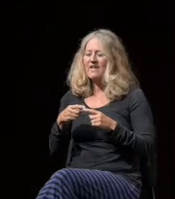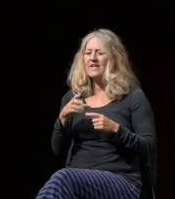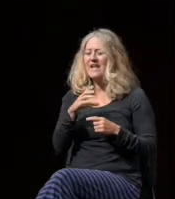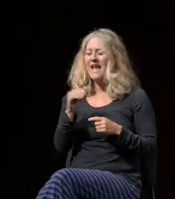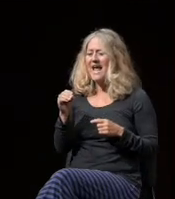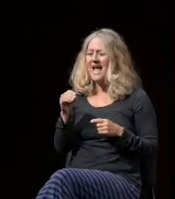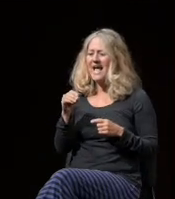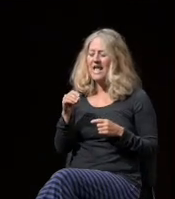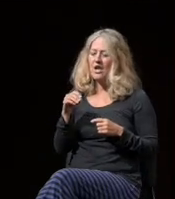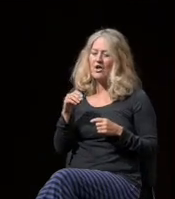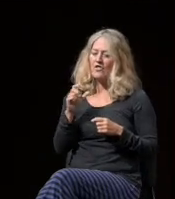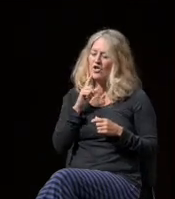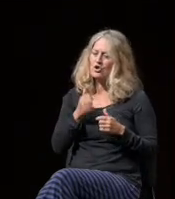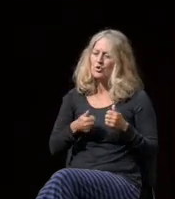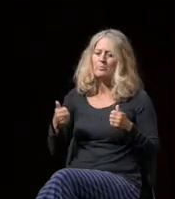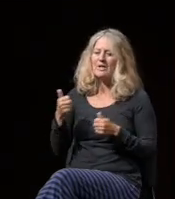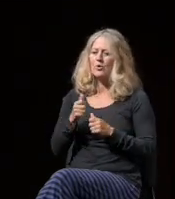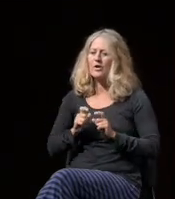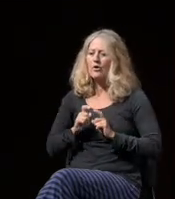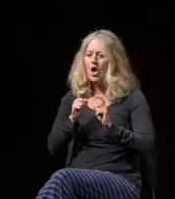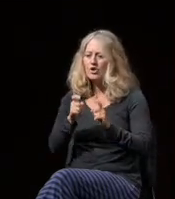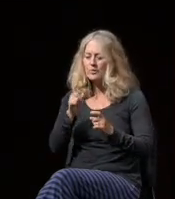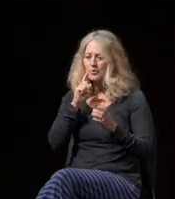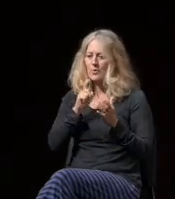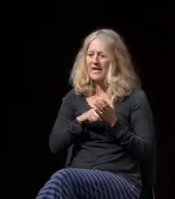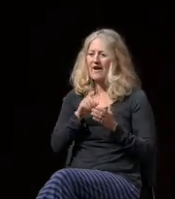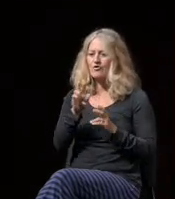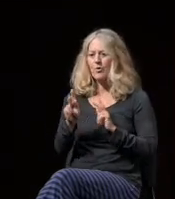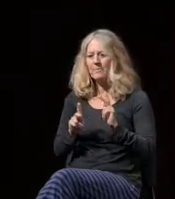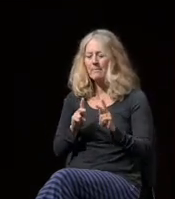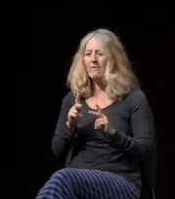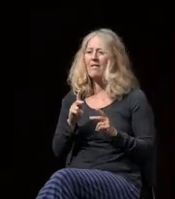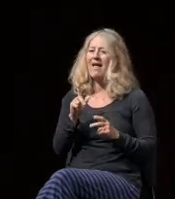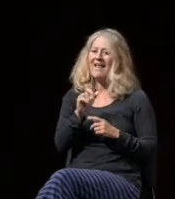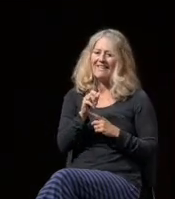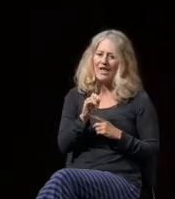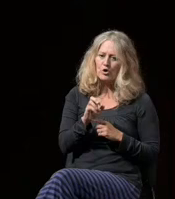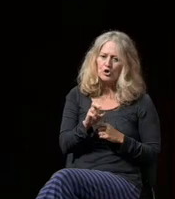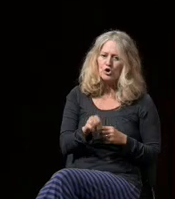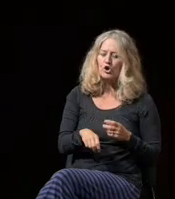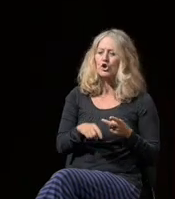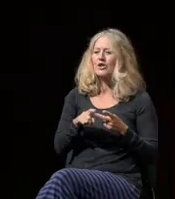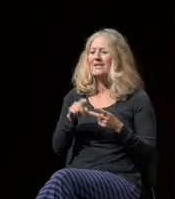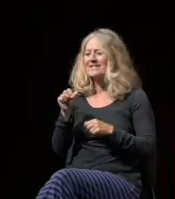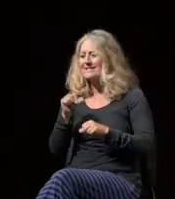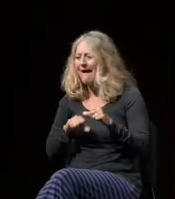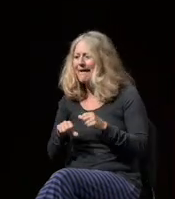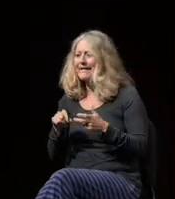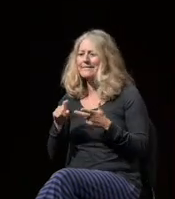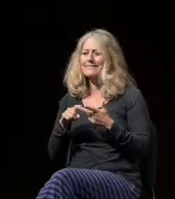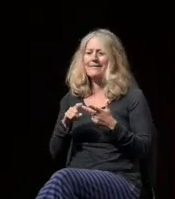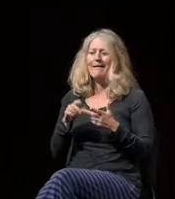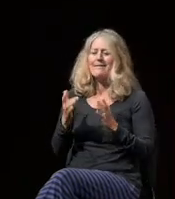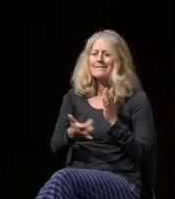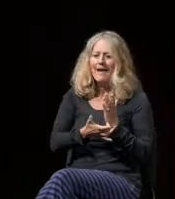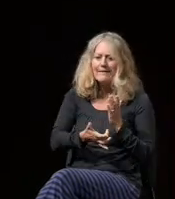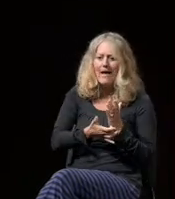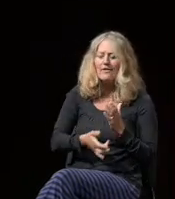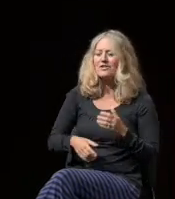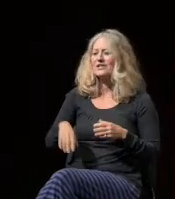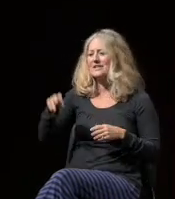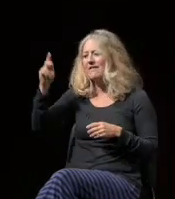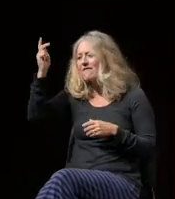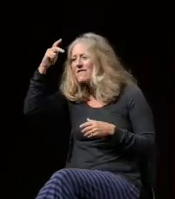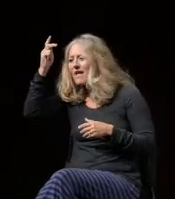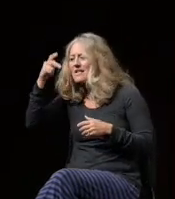of the superior contributions of your people to literature, to science, to technology, to philosophy,